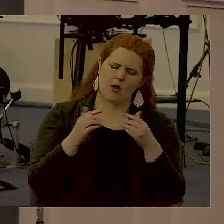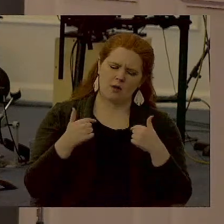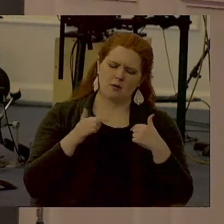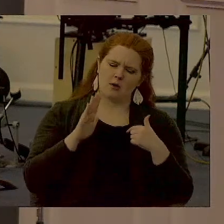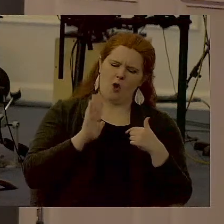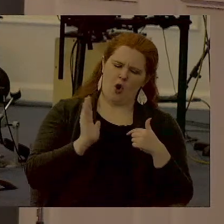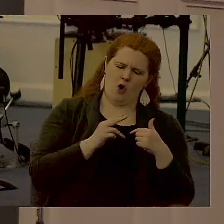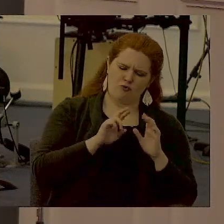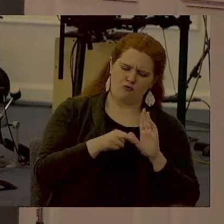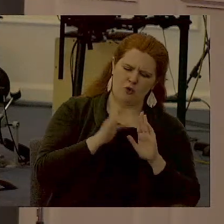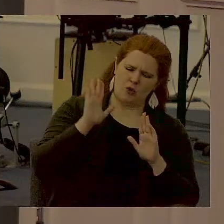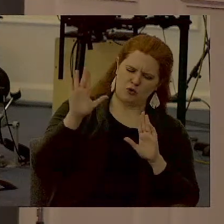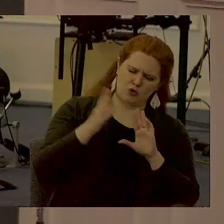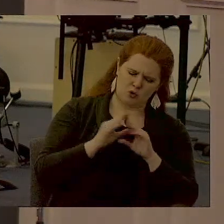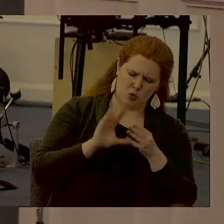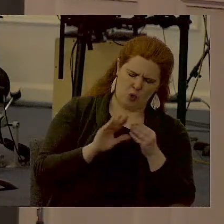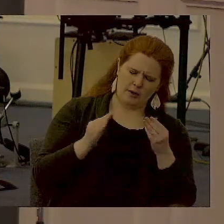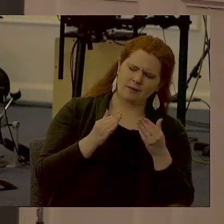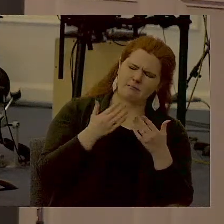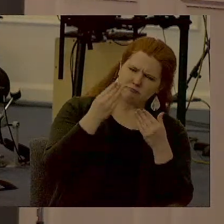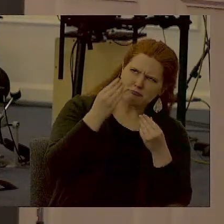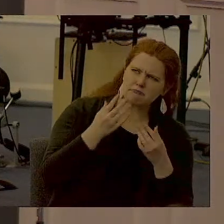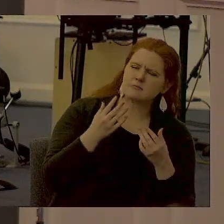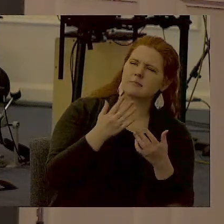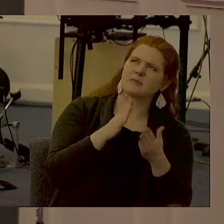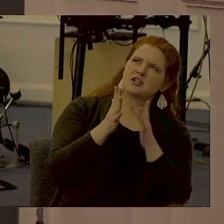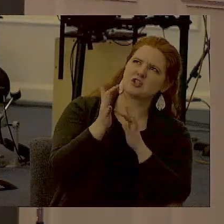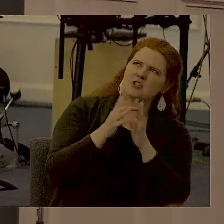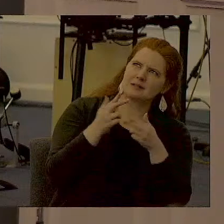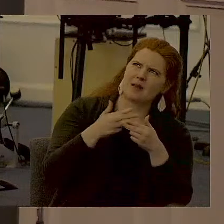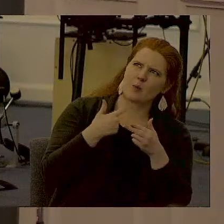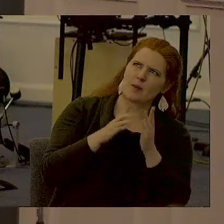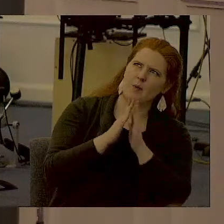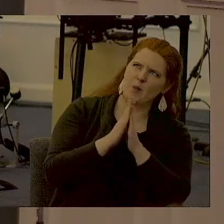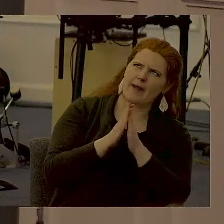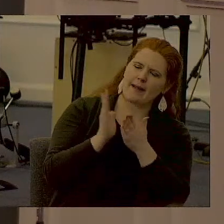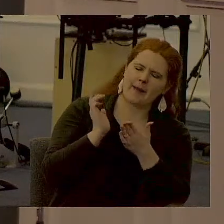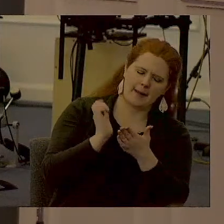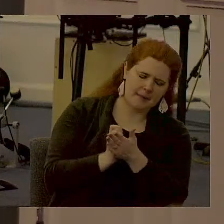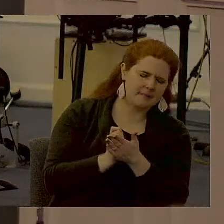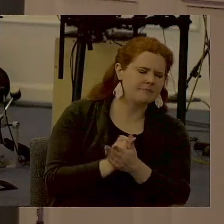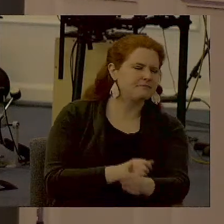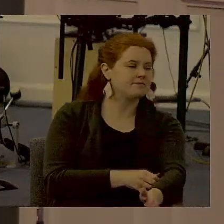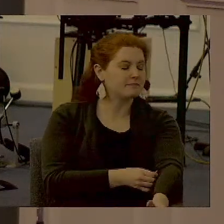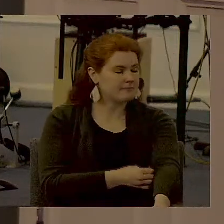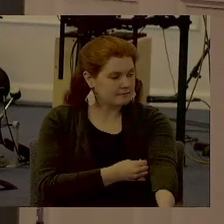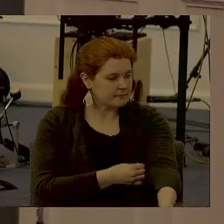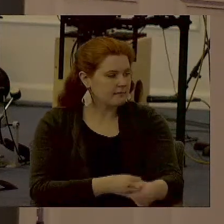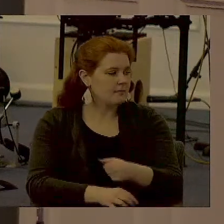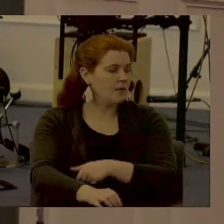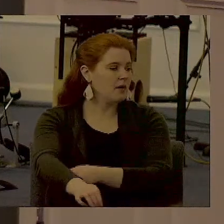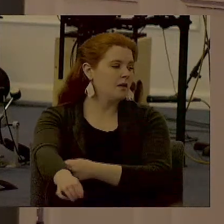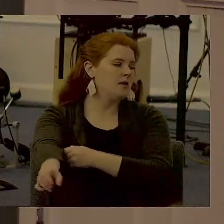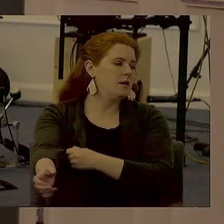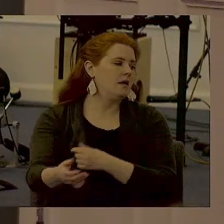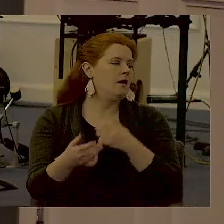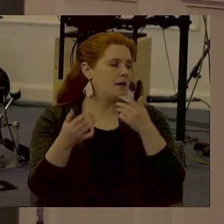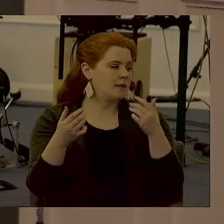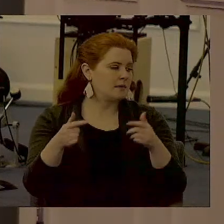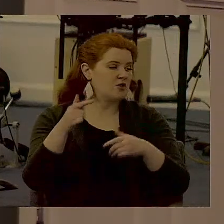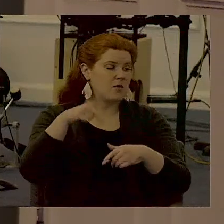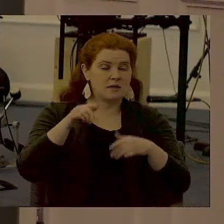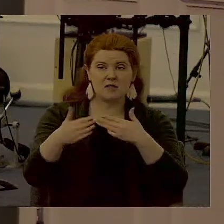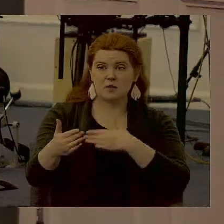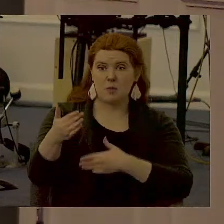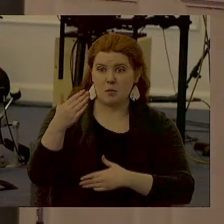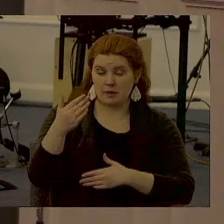in your story today, Lord? In Jesus' name we pray. Amen. What I want us to do this morning